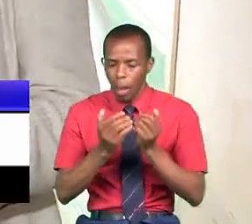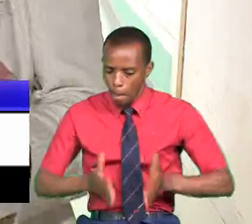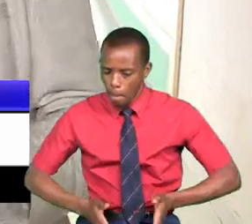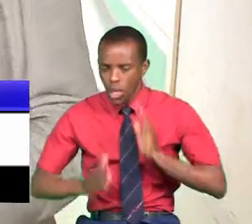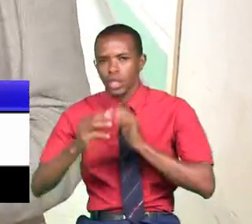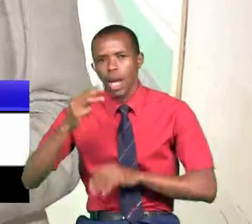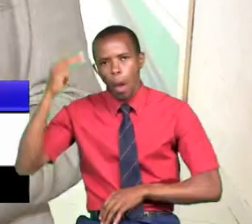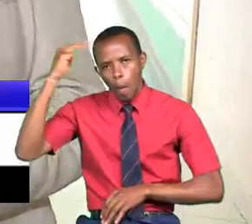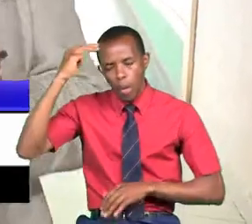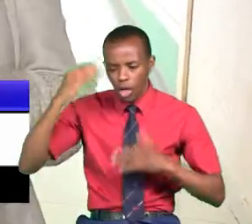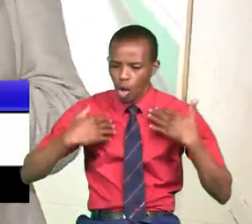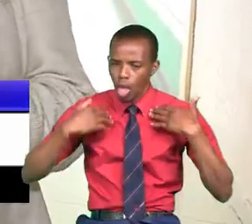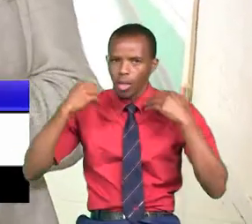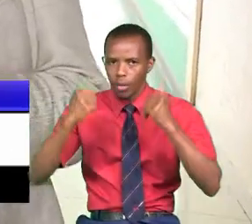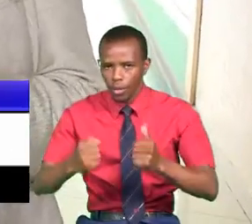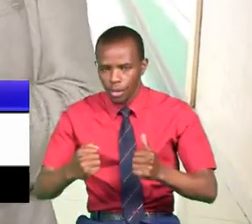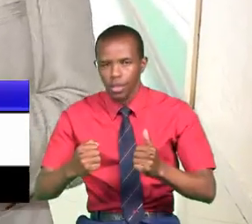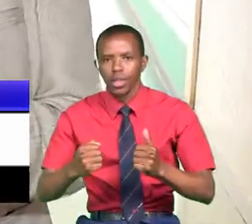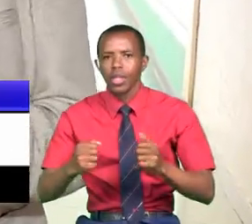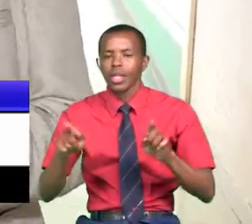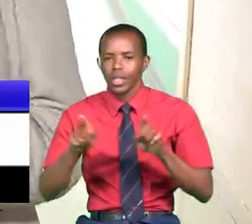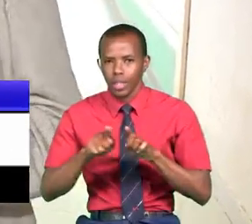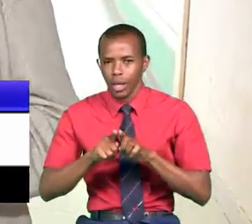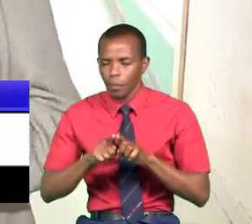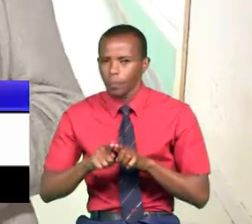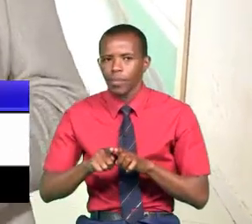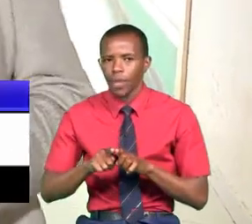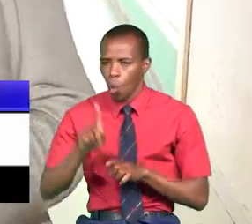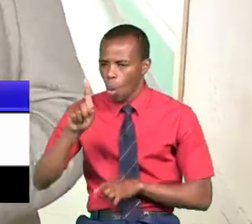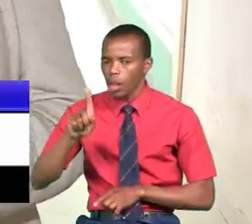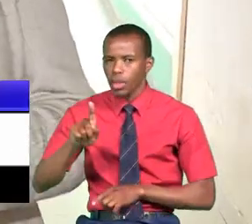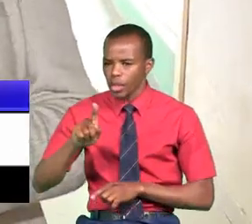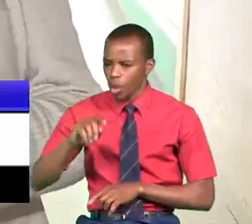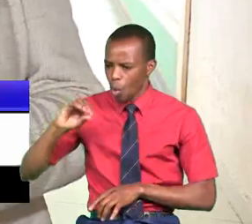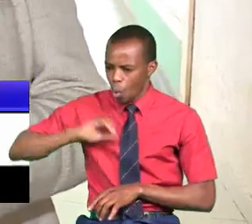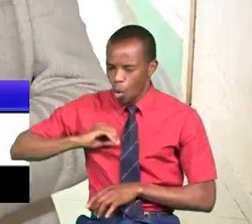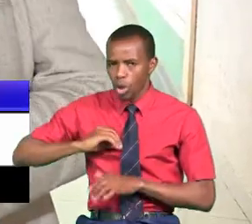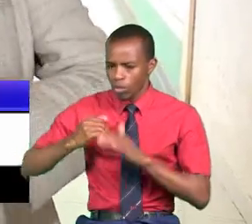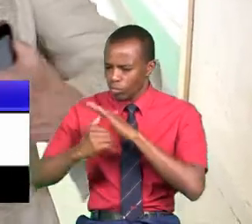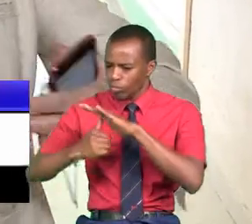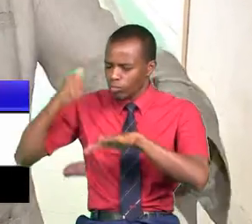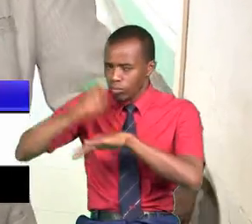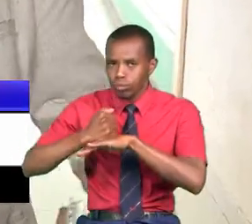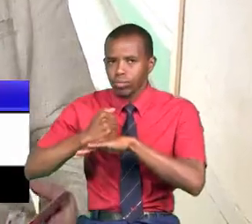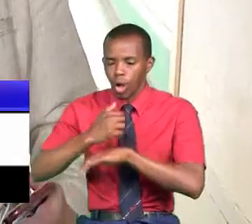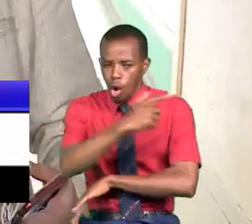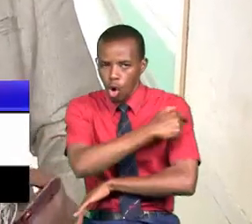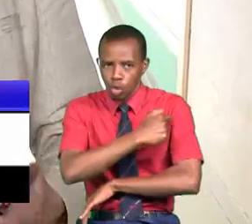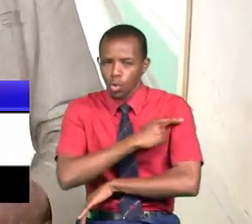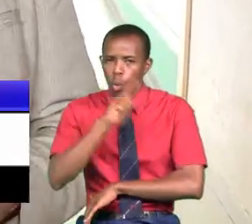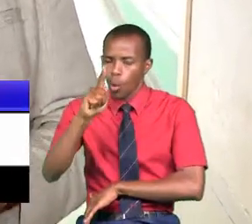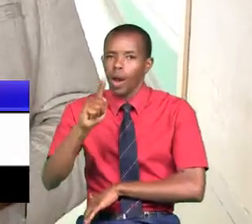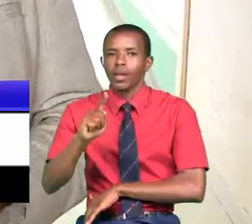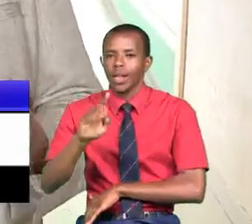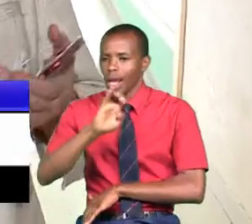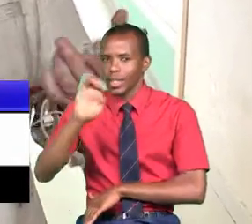They did a lot of good things. And they also, Lady Griggs was one of the ladies who formed this East African women group.